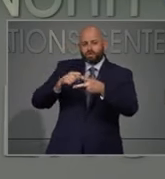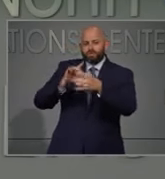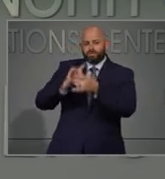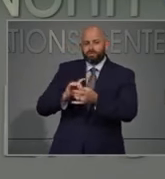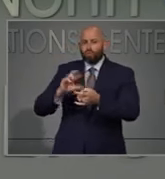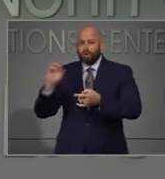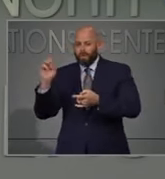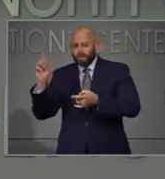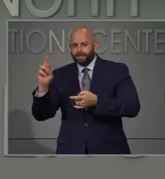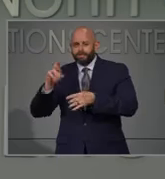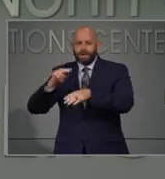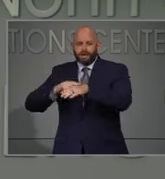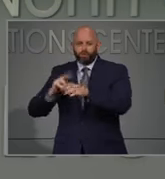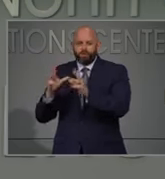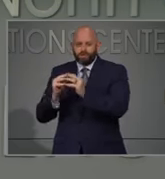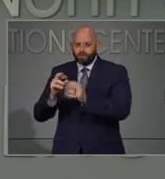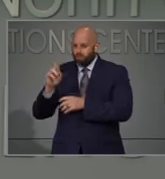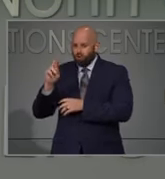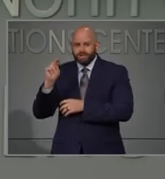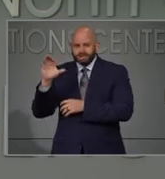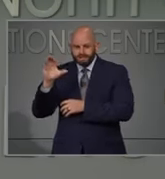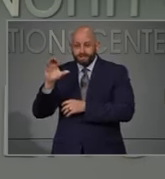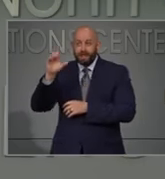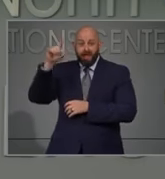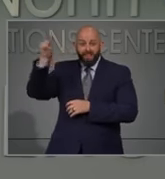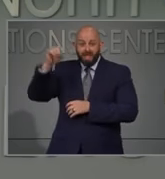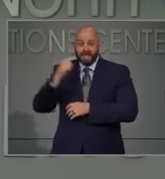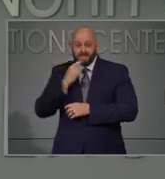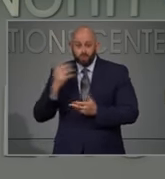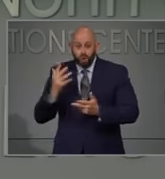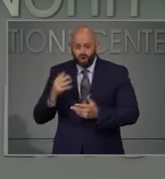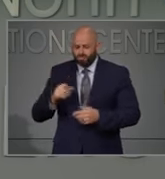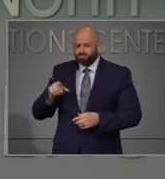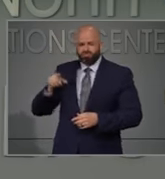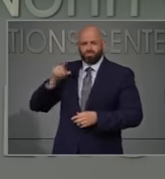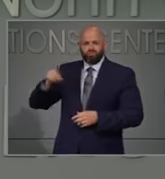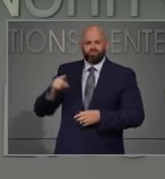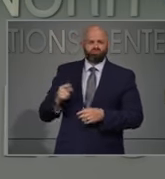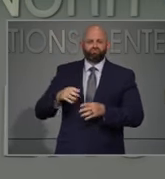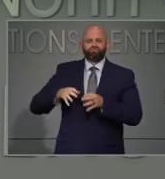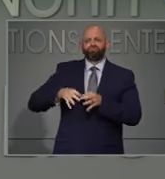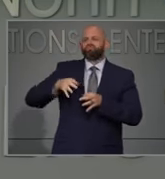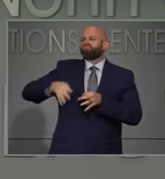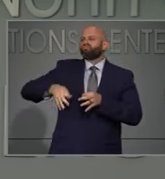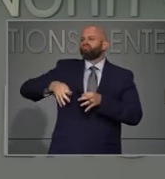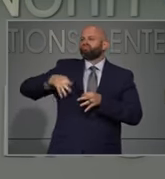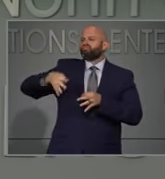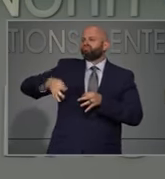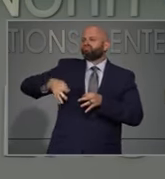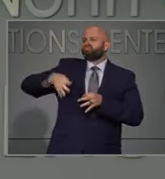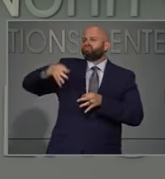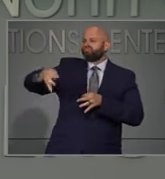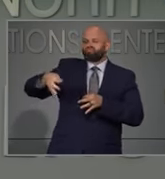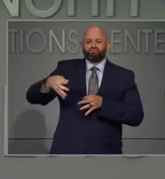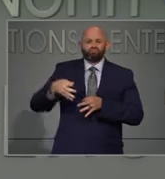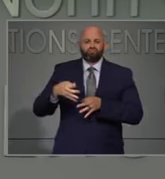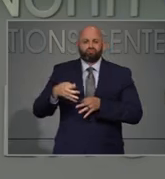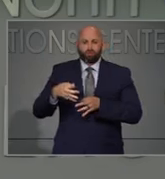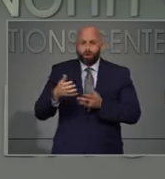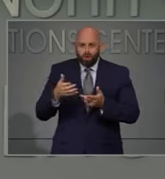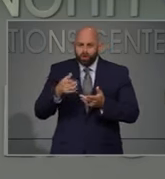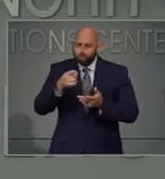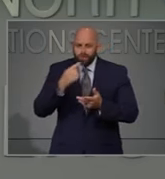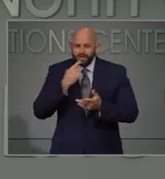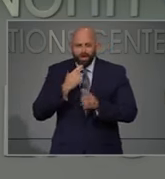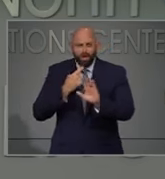basically says that you're dragging your feet on giving any sort of guidance on how to move forward to conduct the convention, and you're saying that